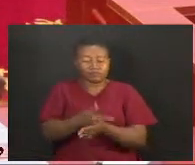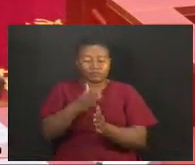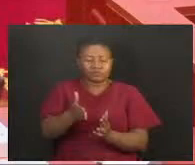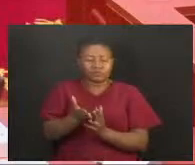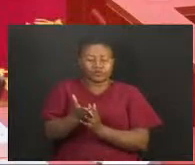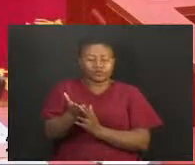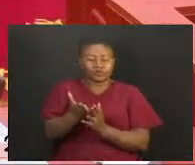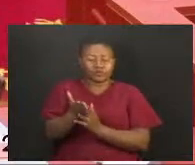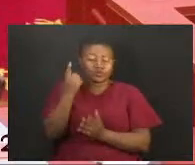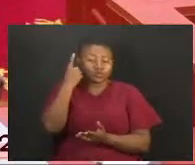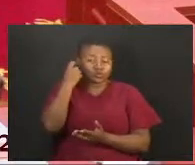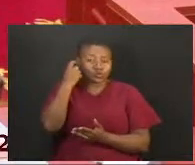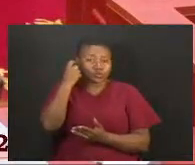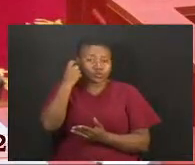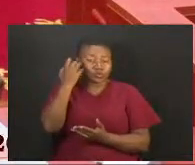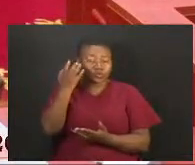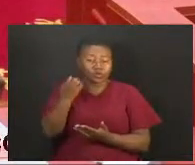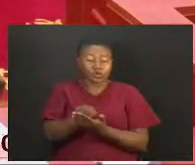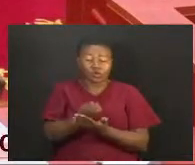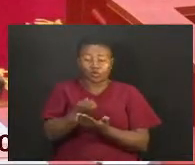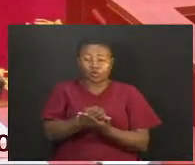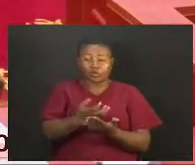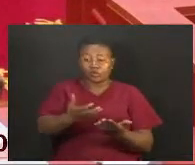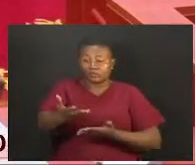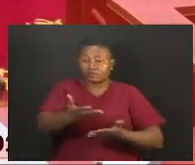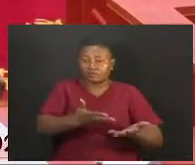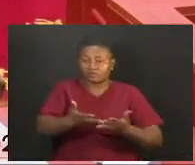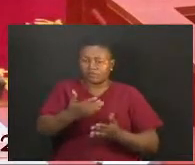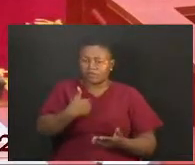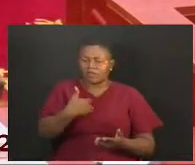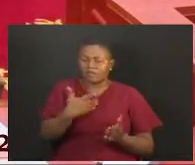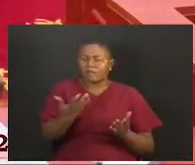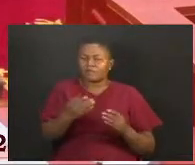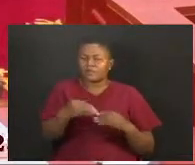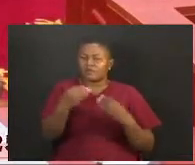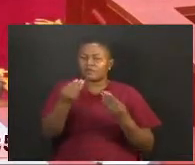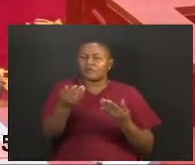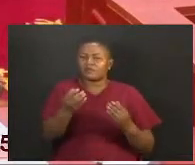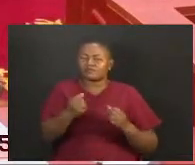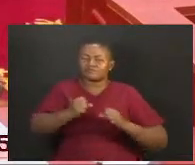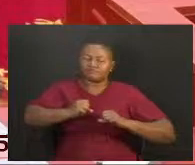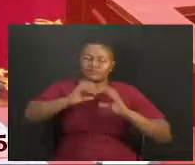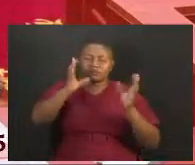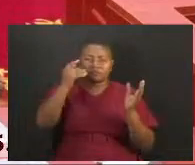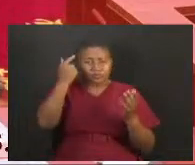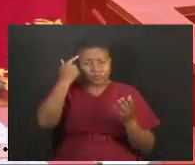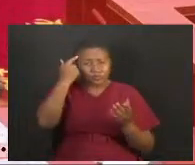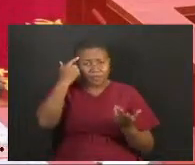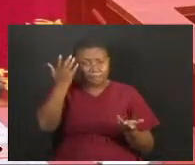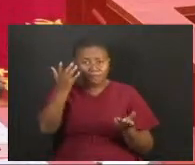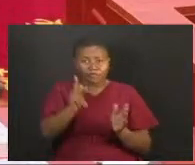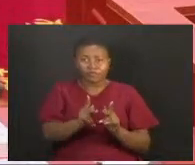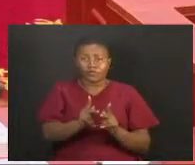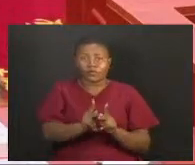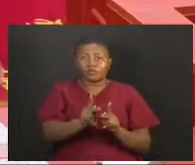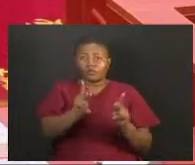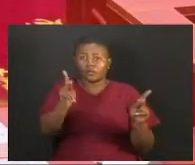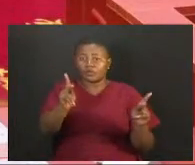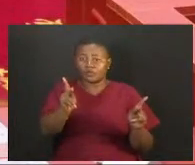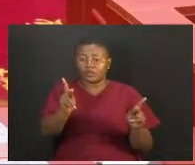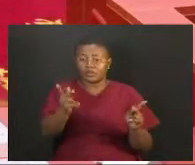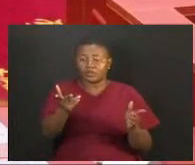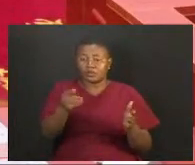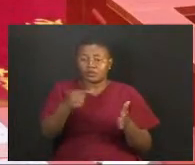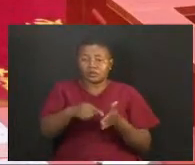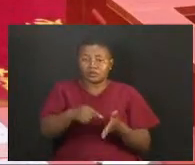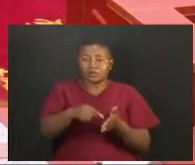Dialogue, have expressed a clear desire for fiscal deficit and public debt to be reduced through cuts in